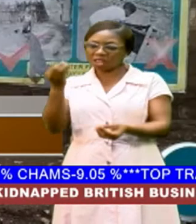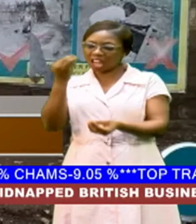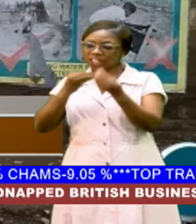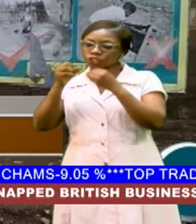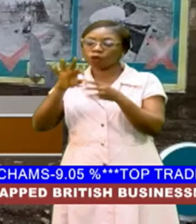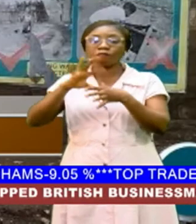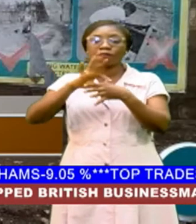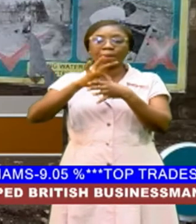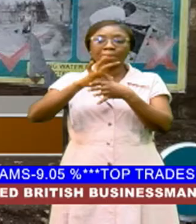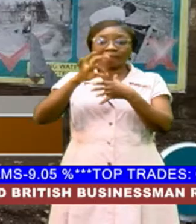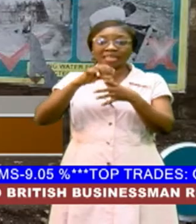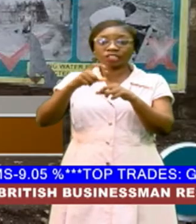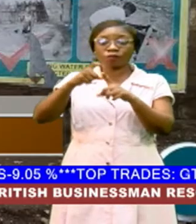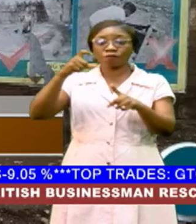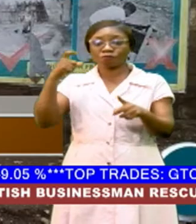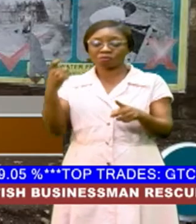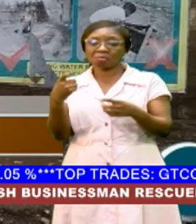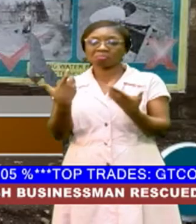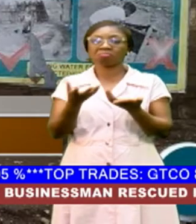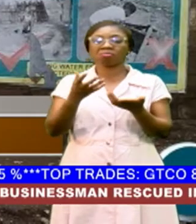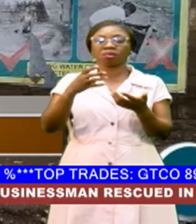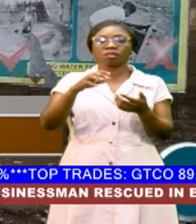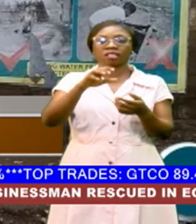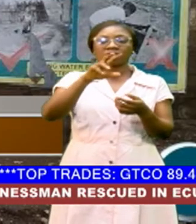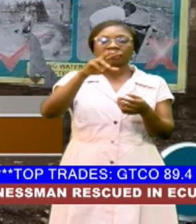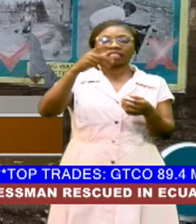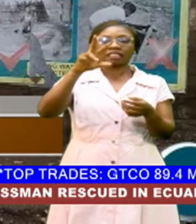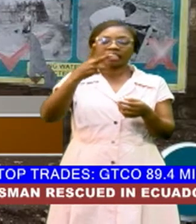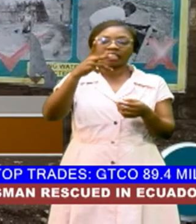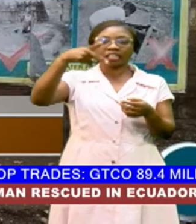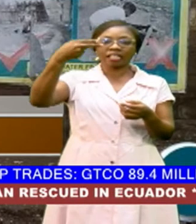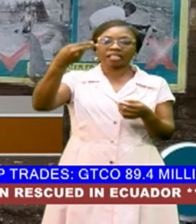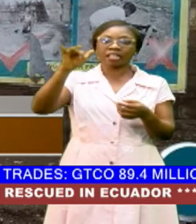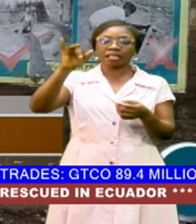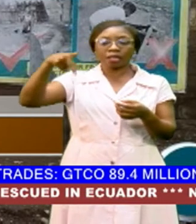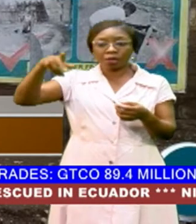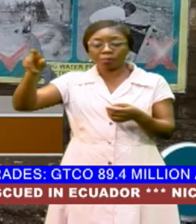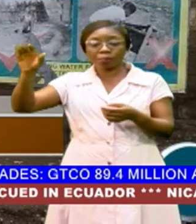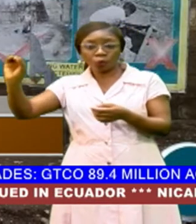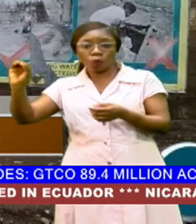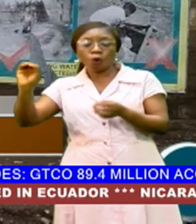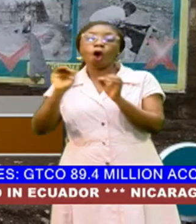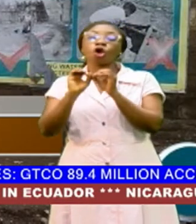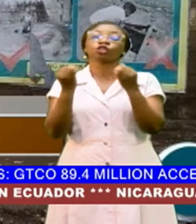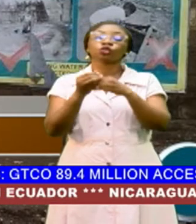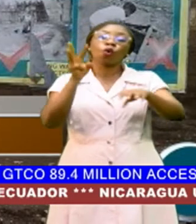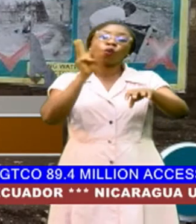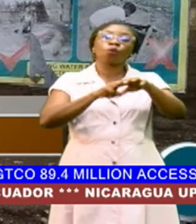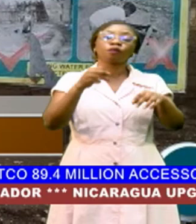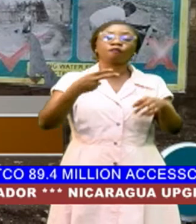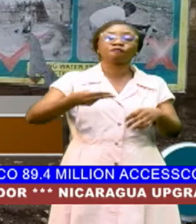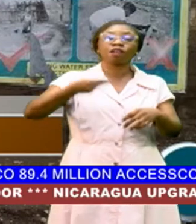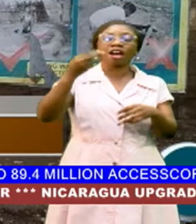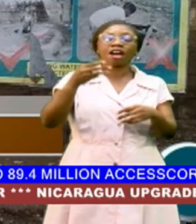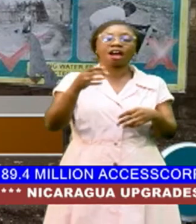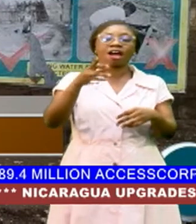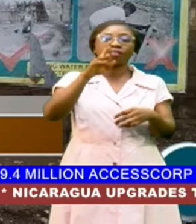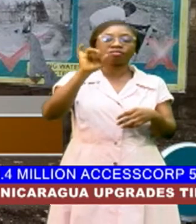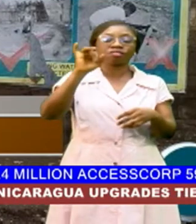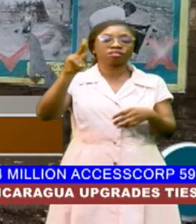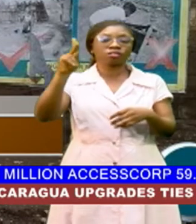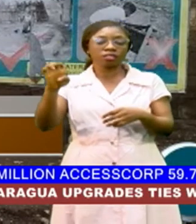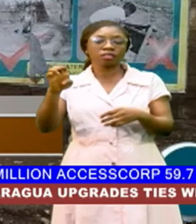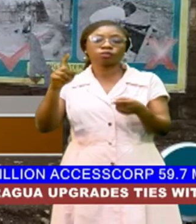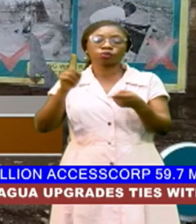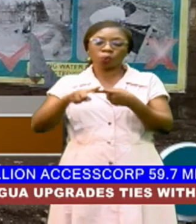meat from the carcasses of 3 hippos. The organization warned of a high risk of the anthrax epidemic spreading